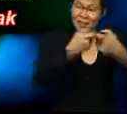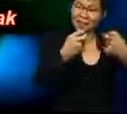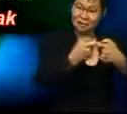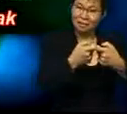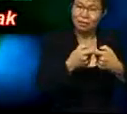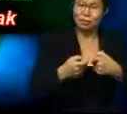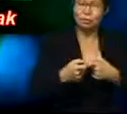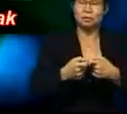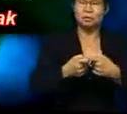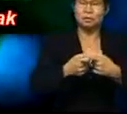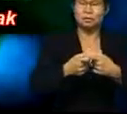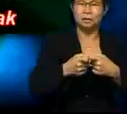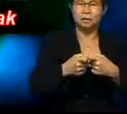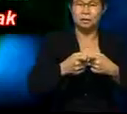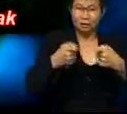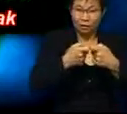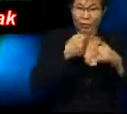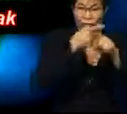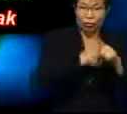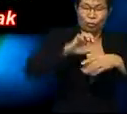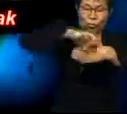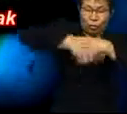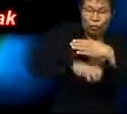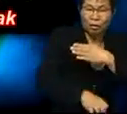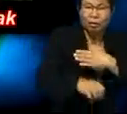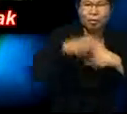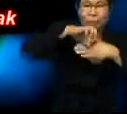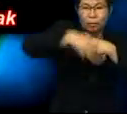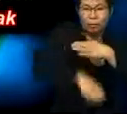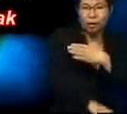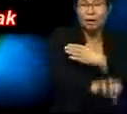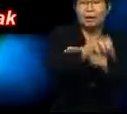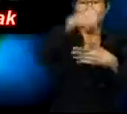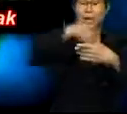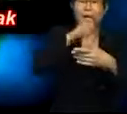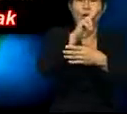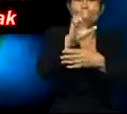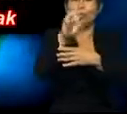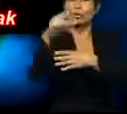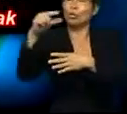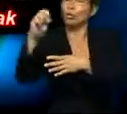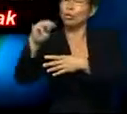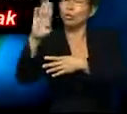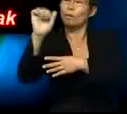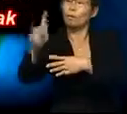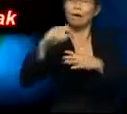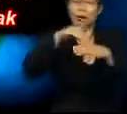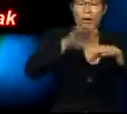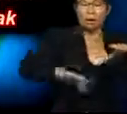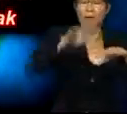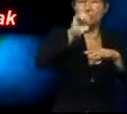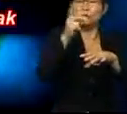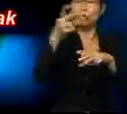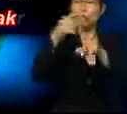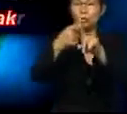Electricity was generated from the Hydroelectric Power Station in Ulu Gombak, about 20 kilometers